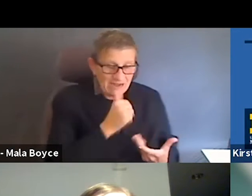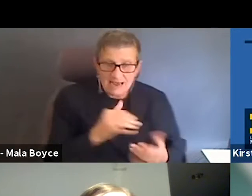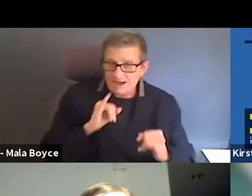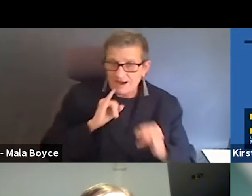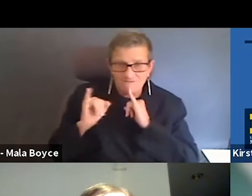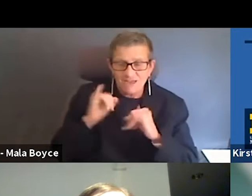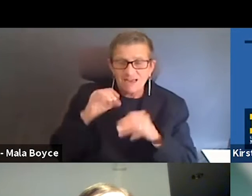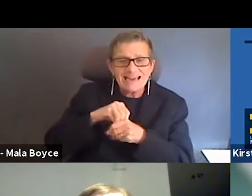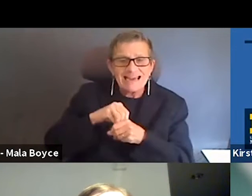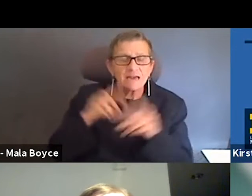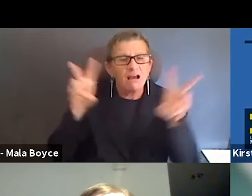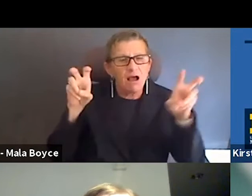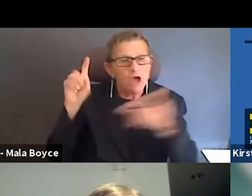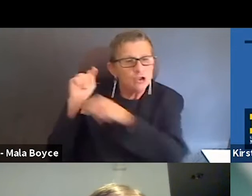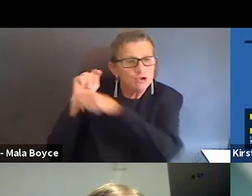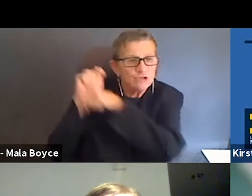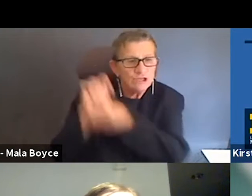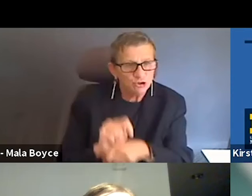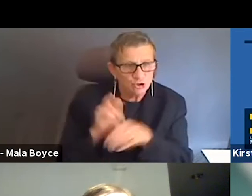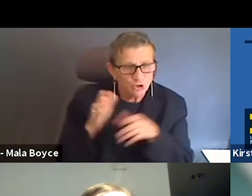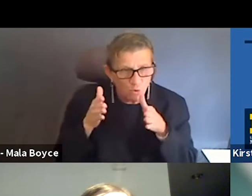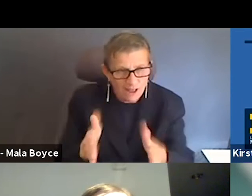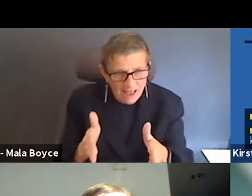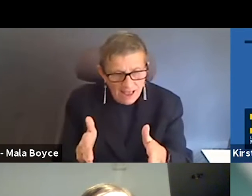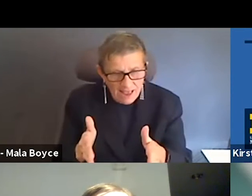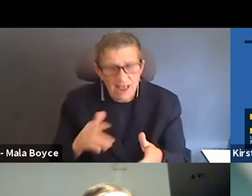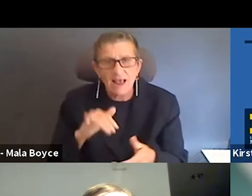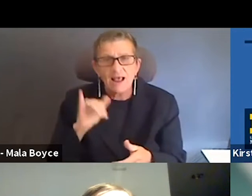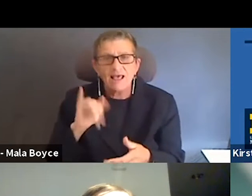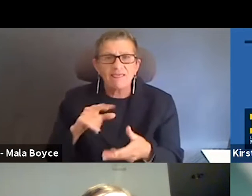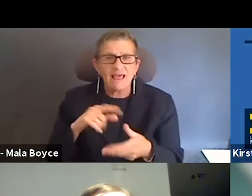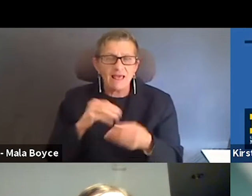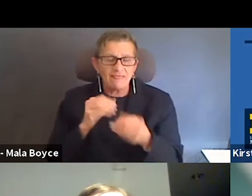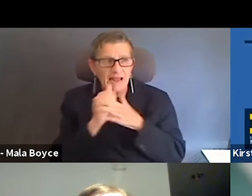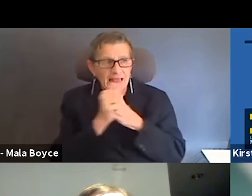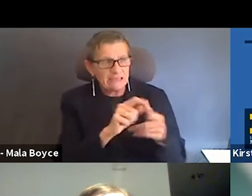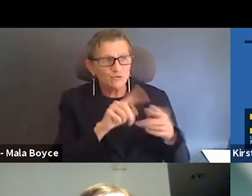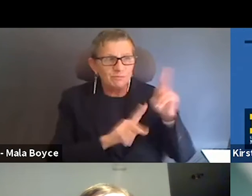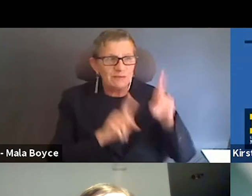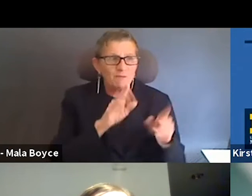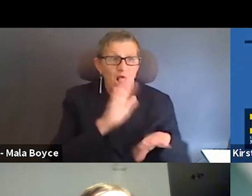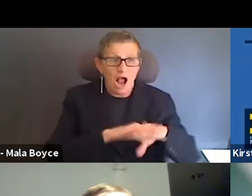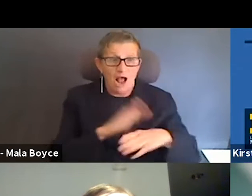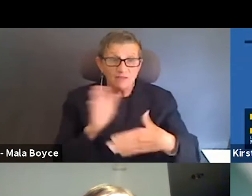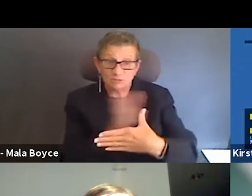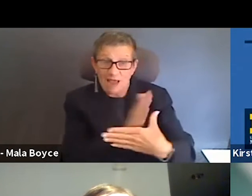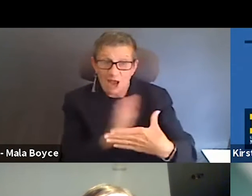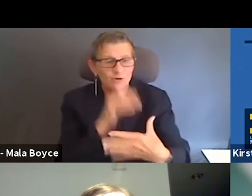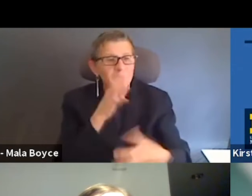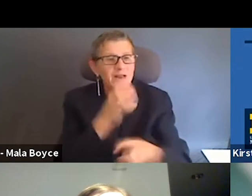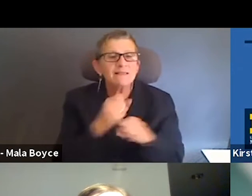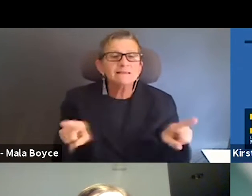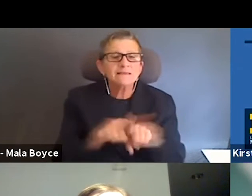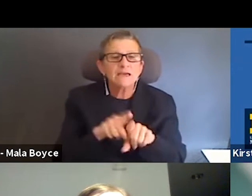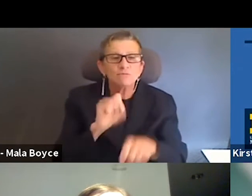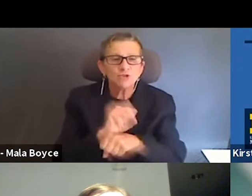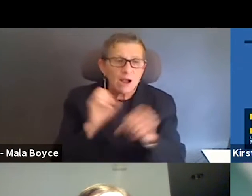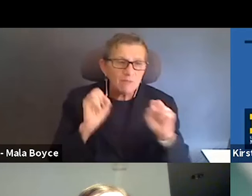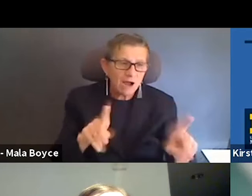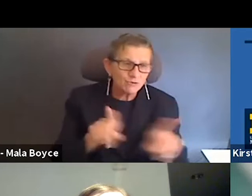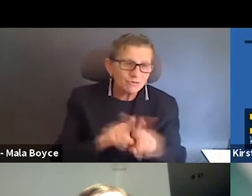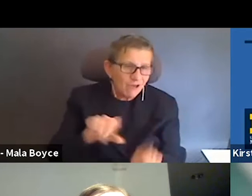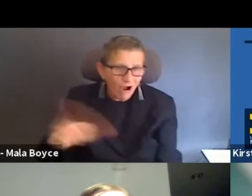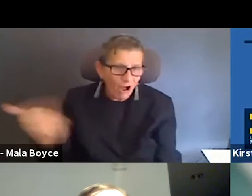the traditional way, which often leads to people on the spectrum not getting the same sort of job opportunities that someone